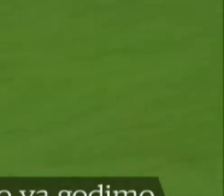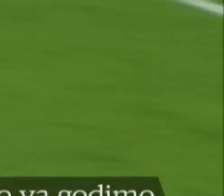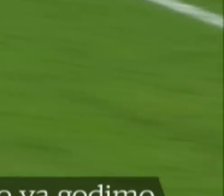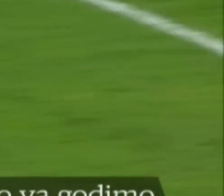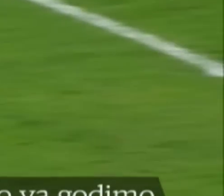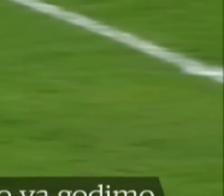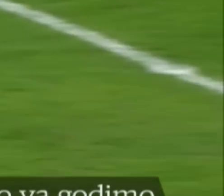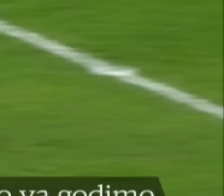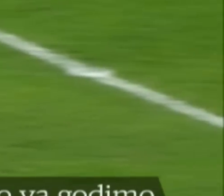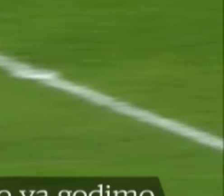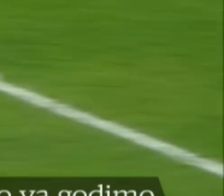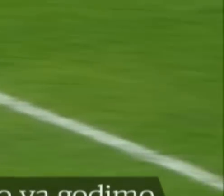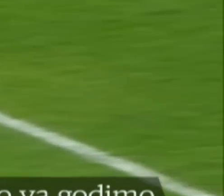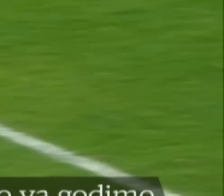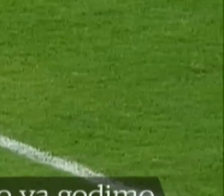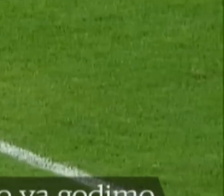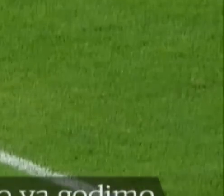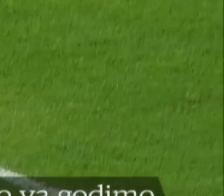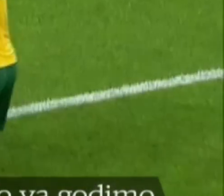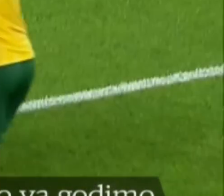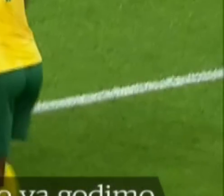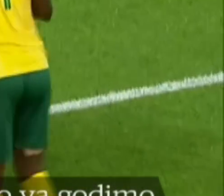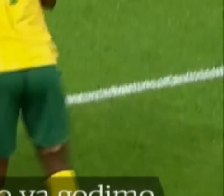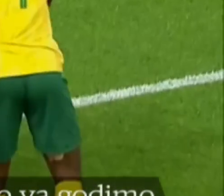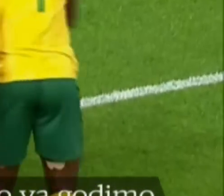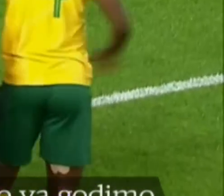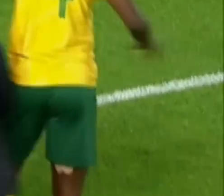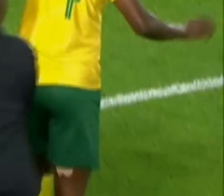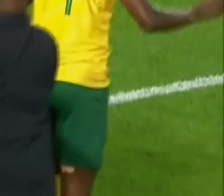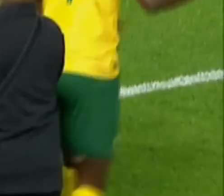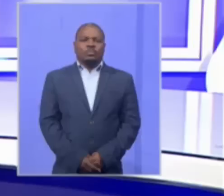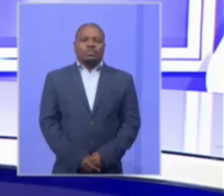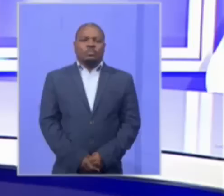Another debutant goal scorer, Adams.